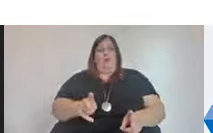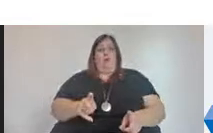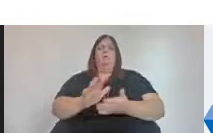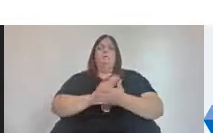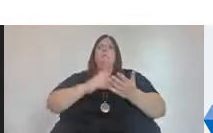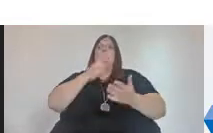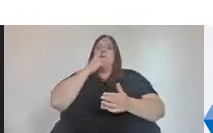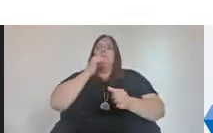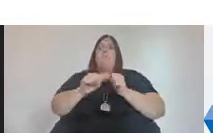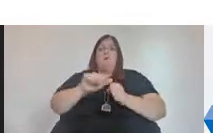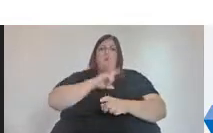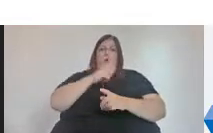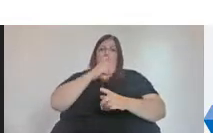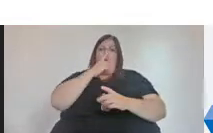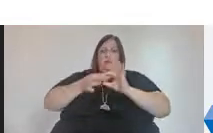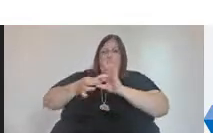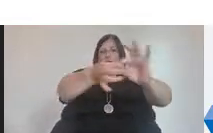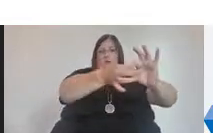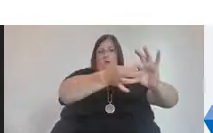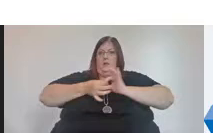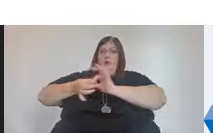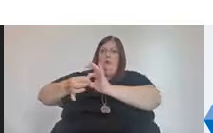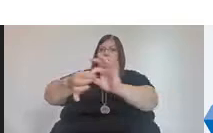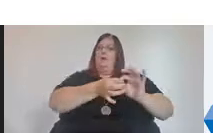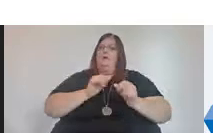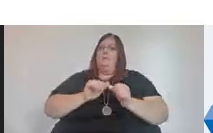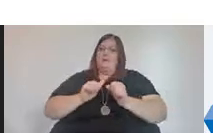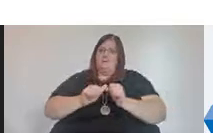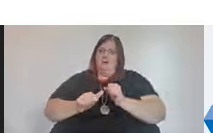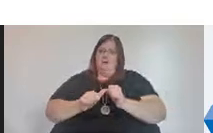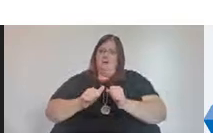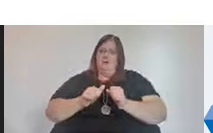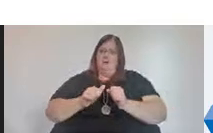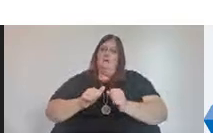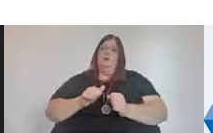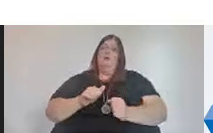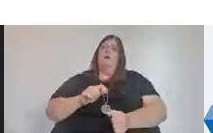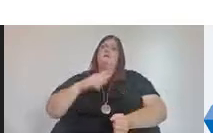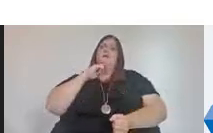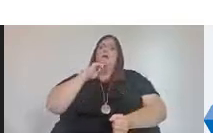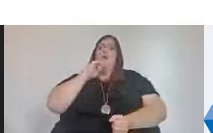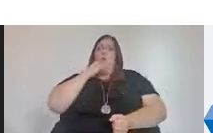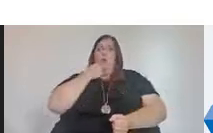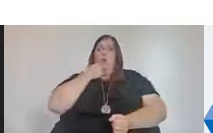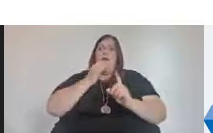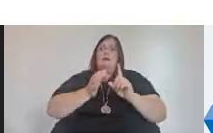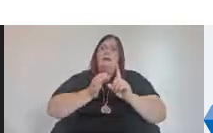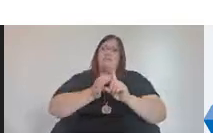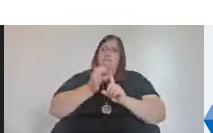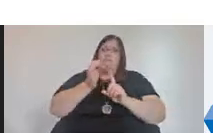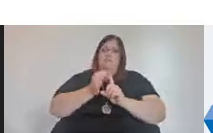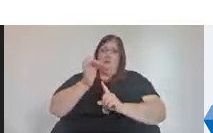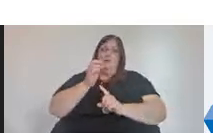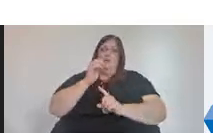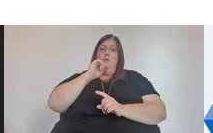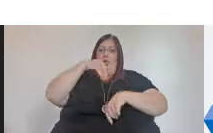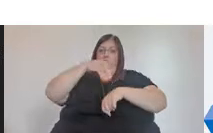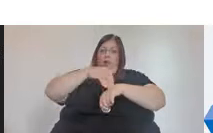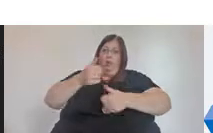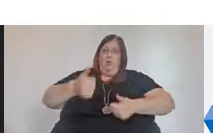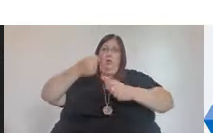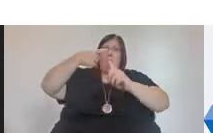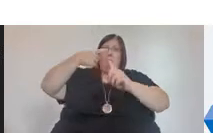collectively and ask that very simple question of, will this improvement that the clinicians want to make to services, will that